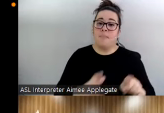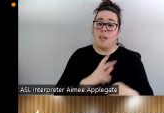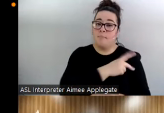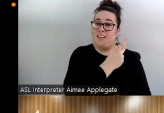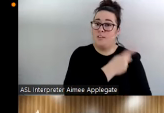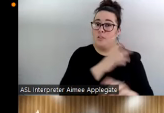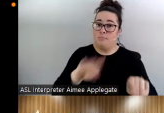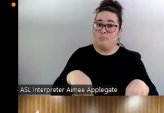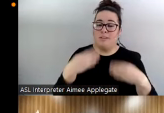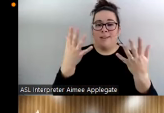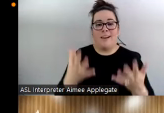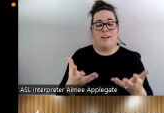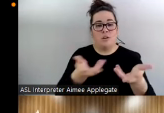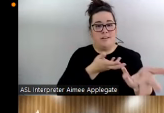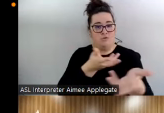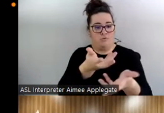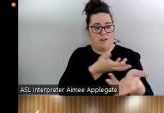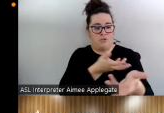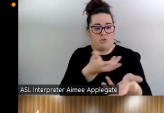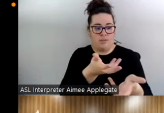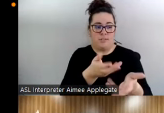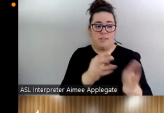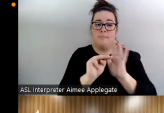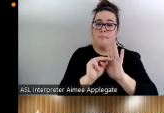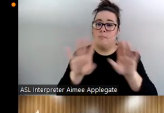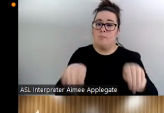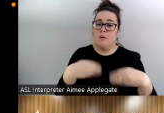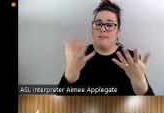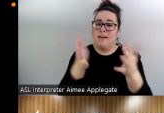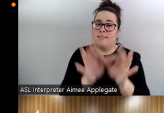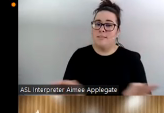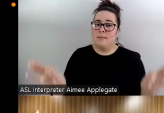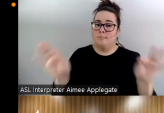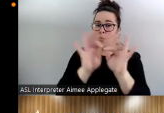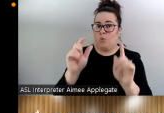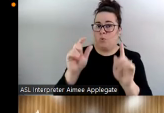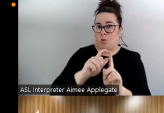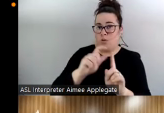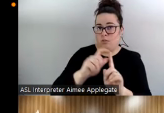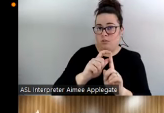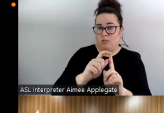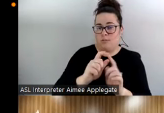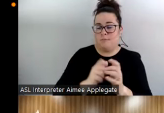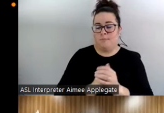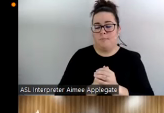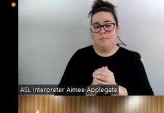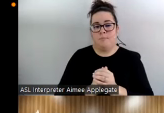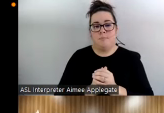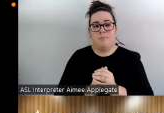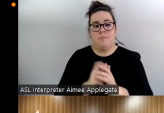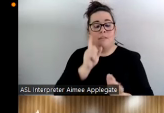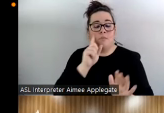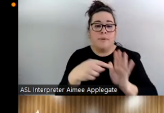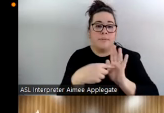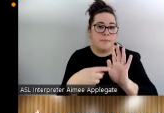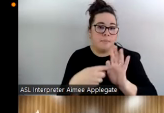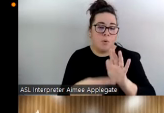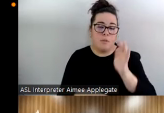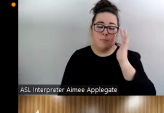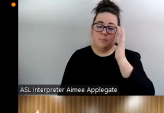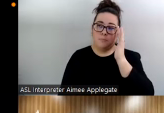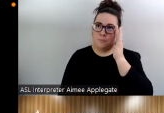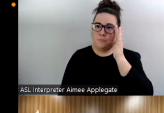built a model that identifies keywords that are really important, meaning that you could imagine when there